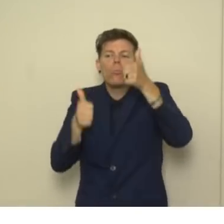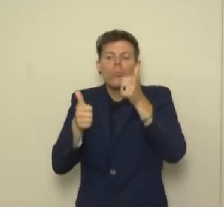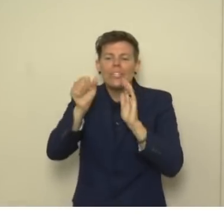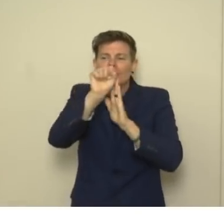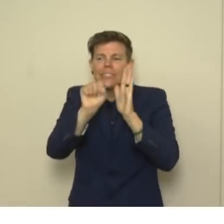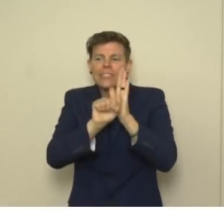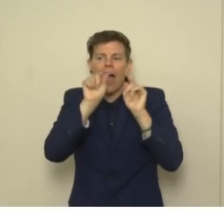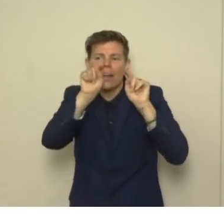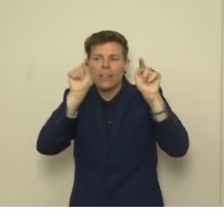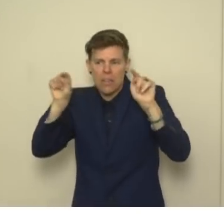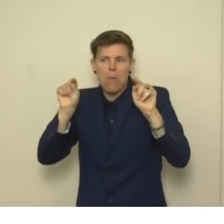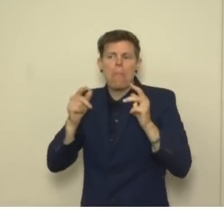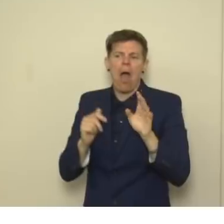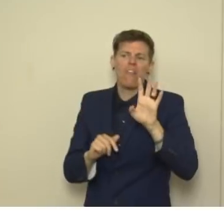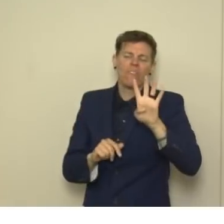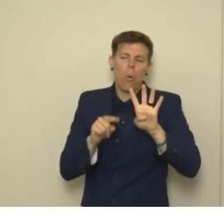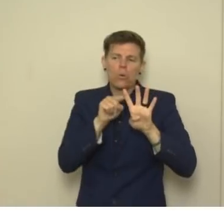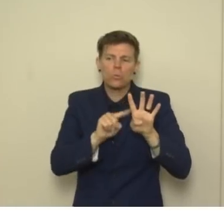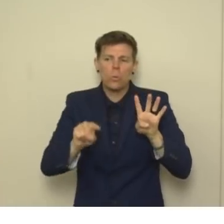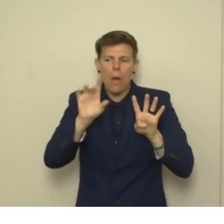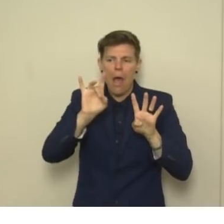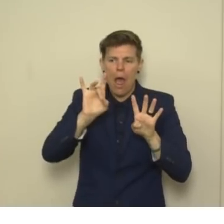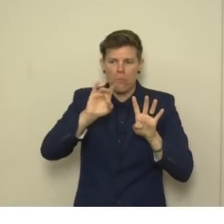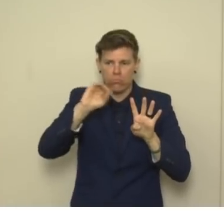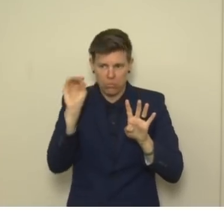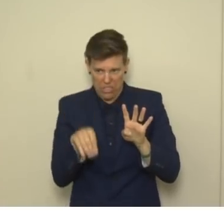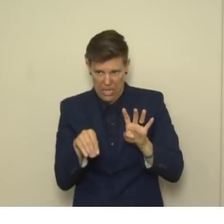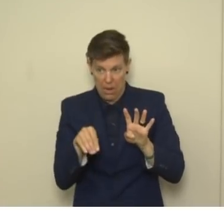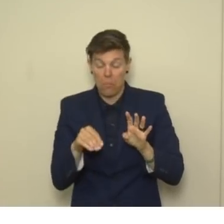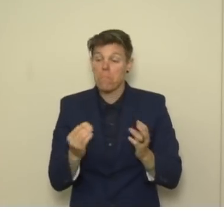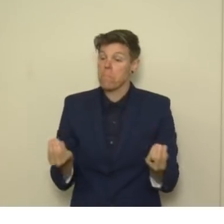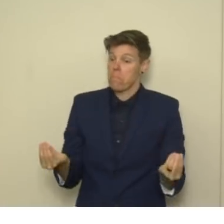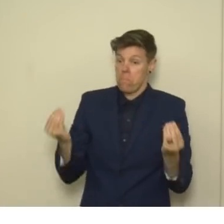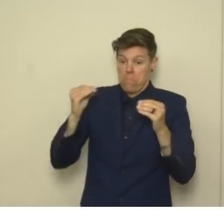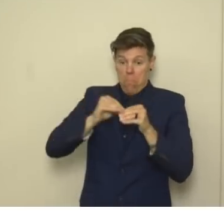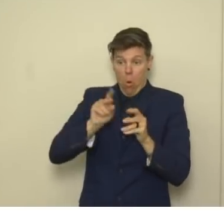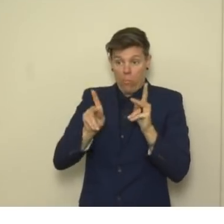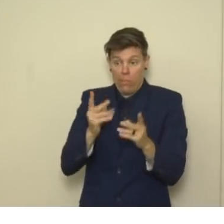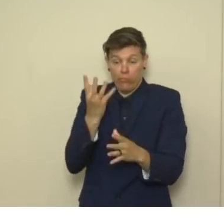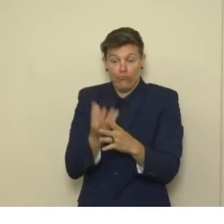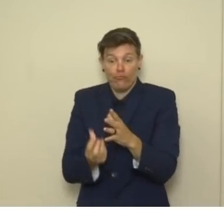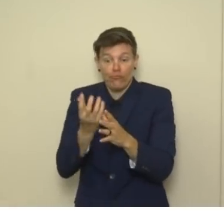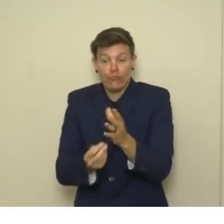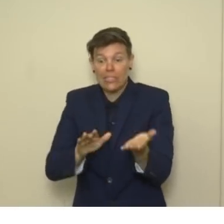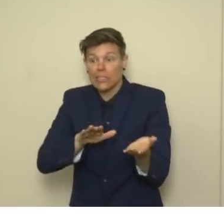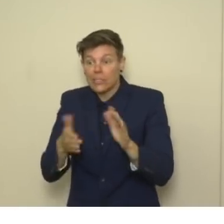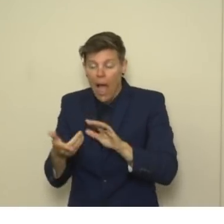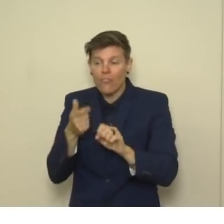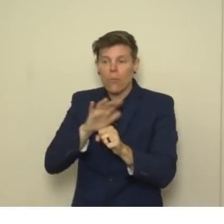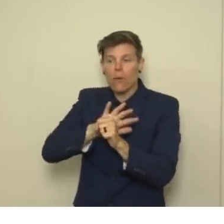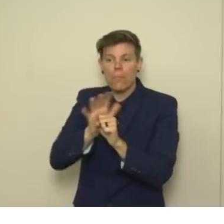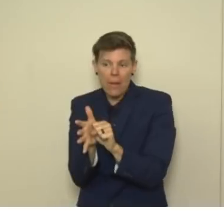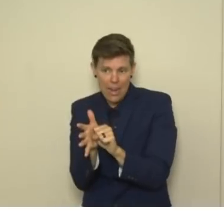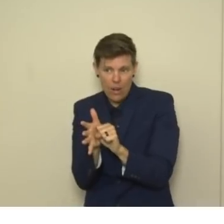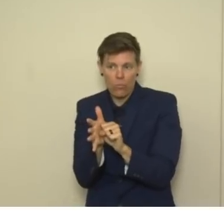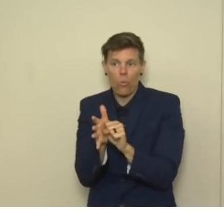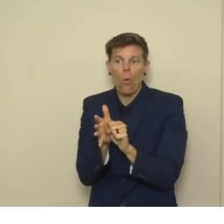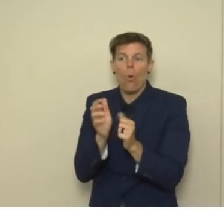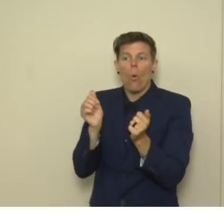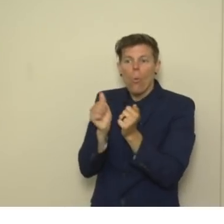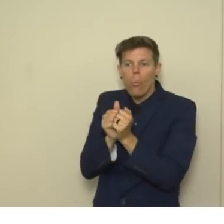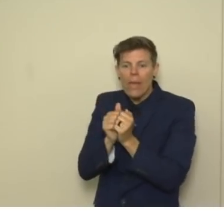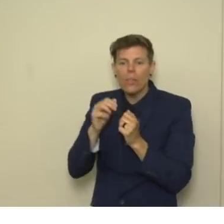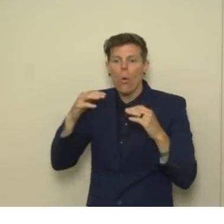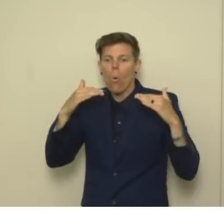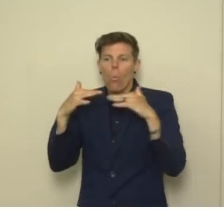more people have died in the United States from COVID-19 than U.S. soldiers died in battle during World War I, the Korean War, and the Vietnam